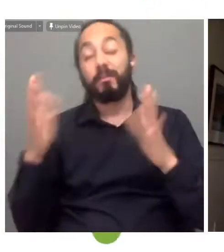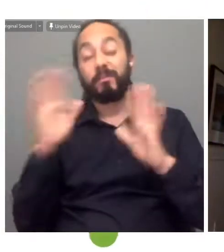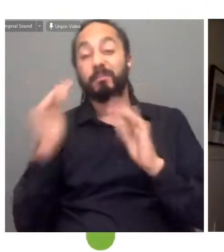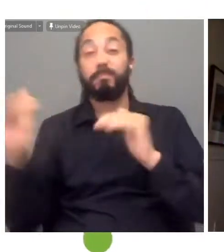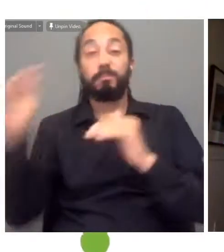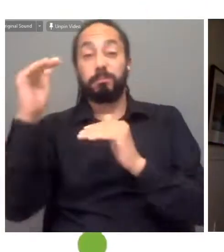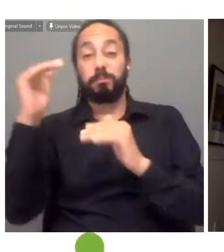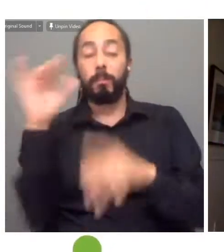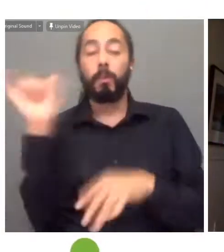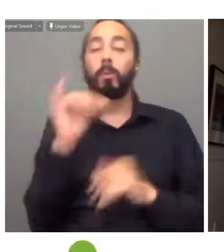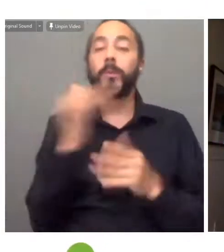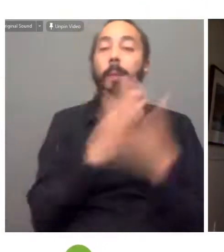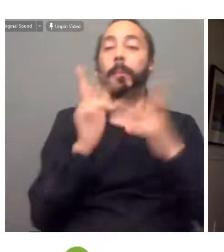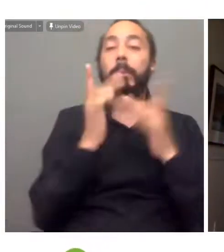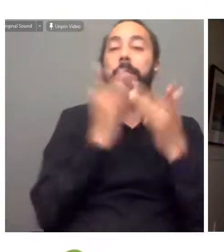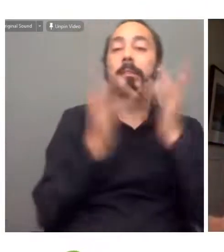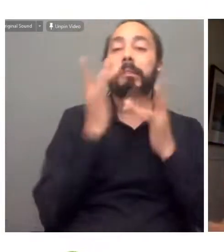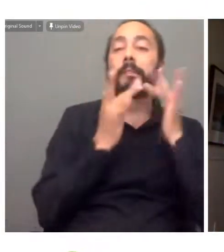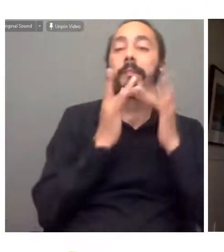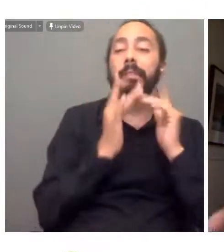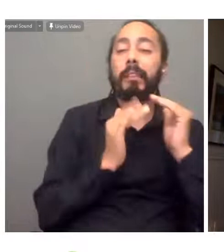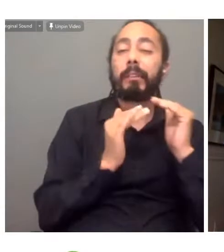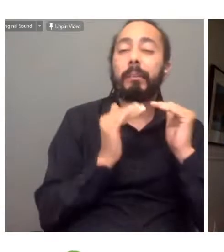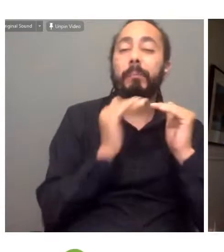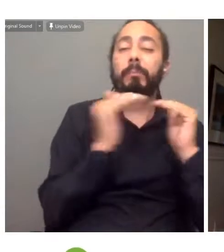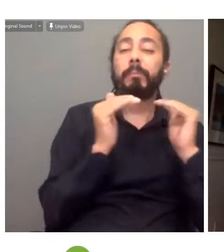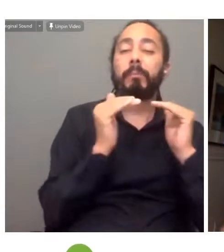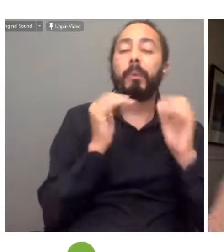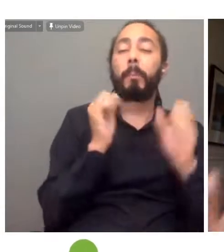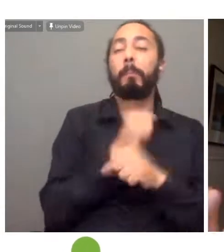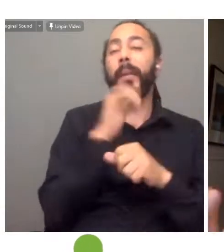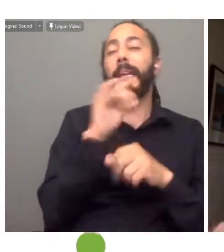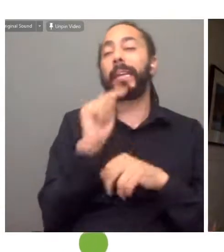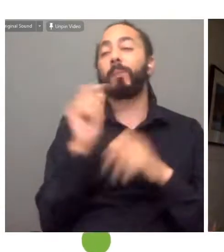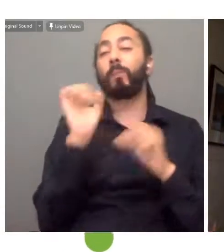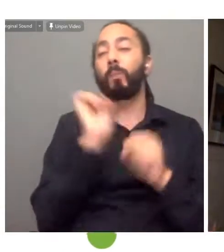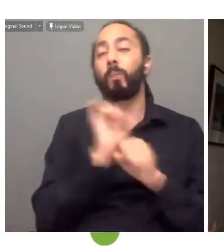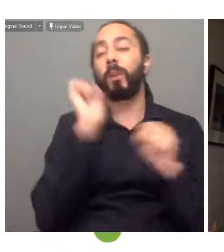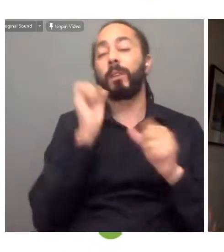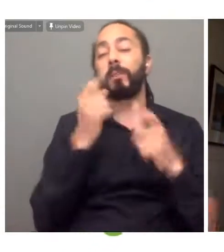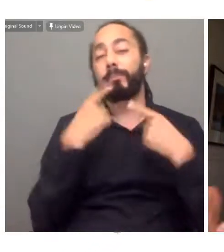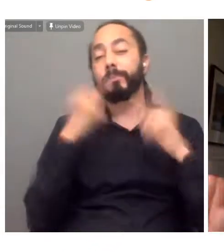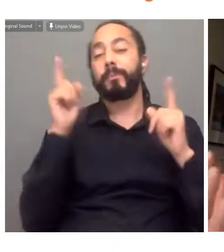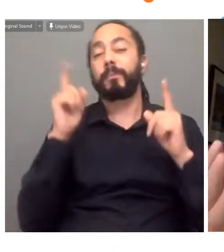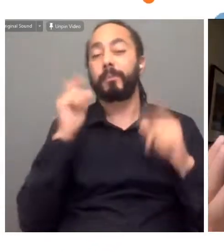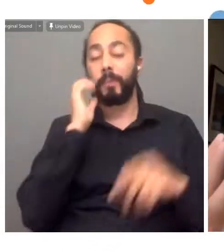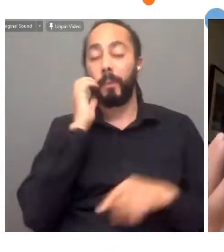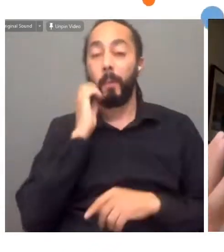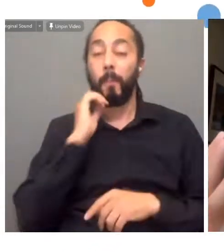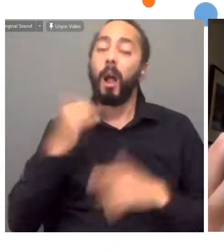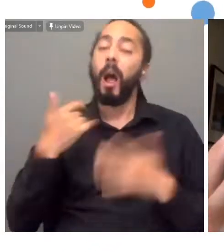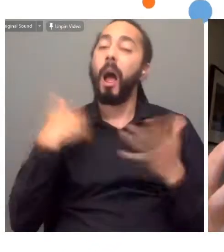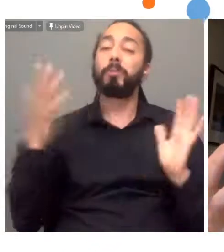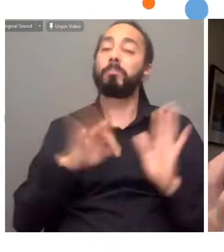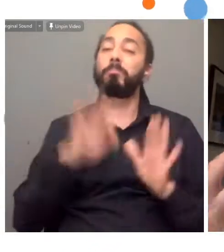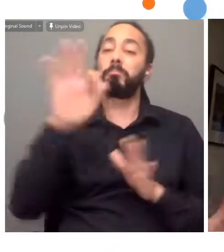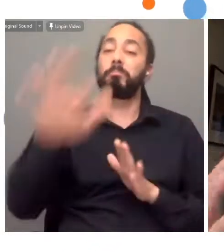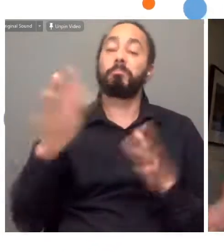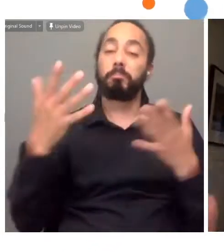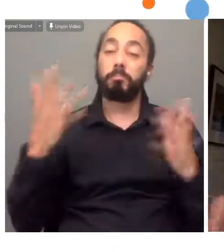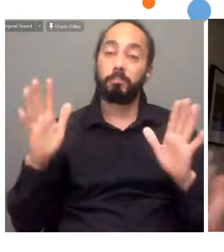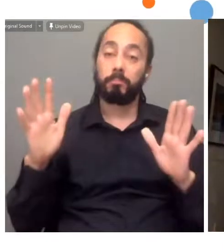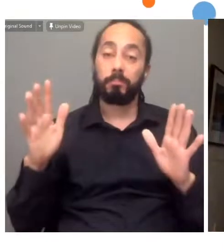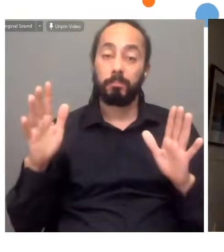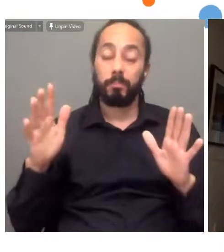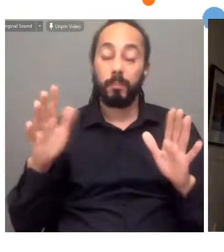there's sort of, I just wanted to sort of put on the table, I don't know how those that kind of